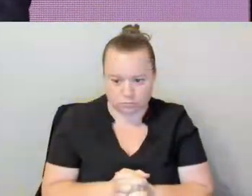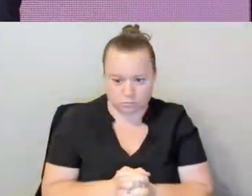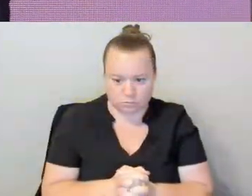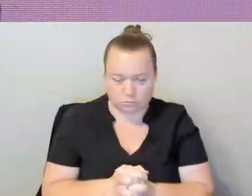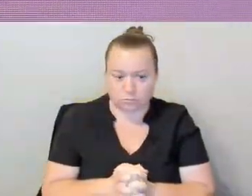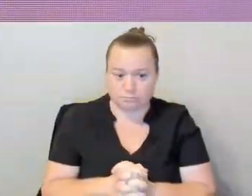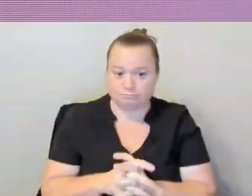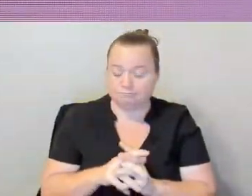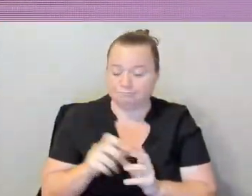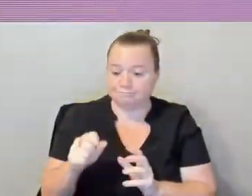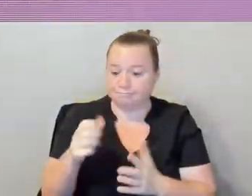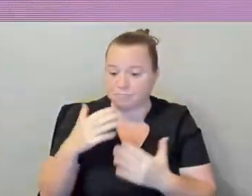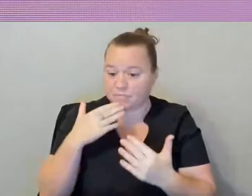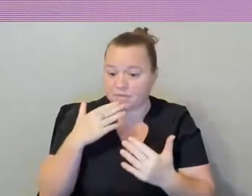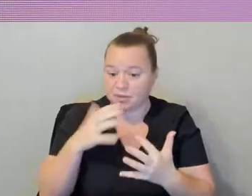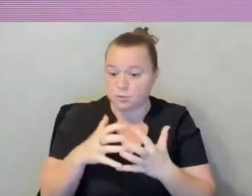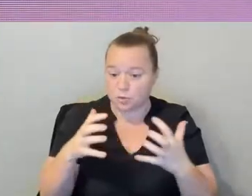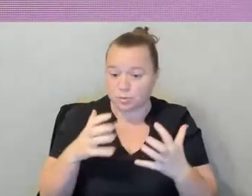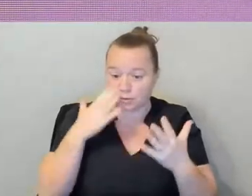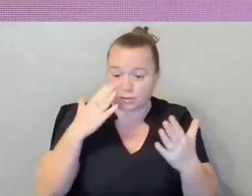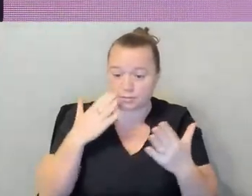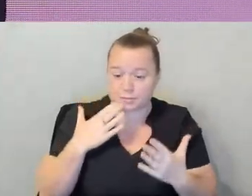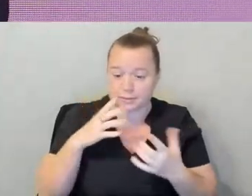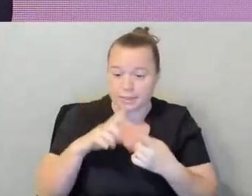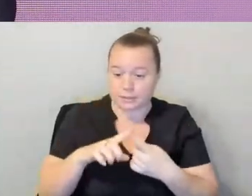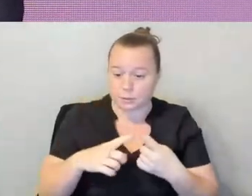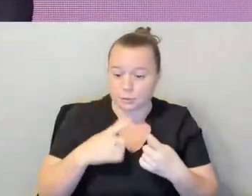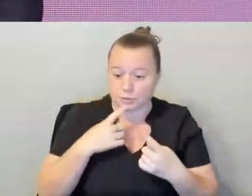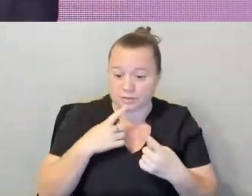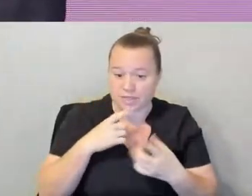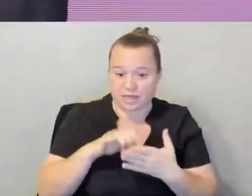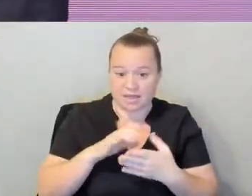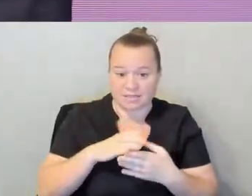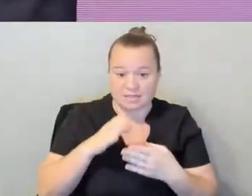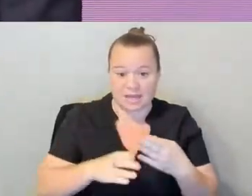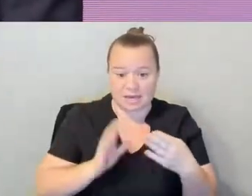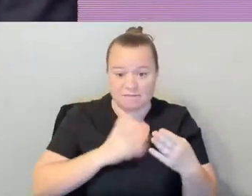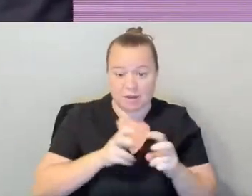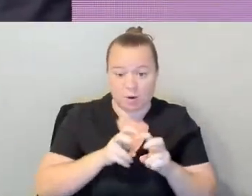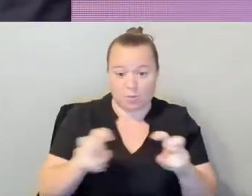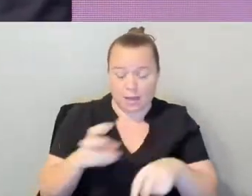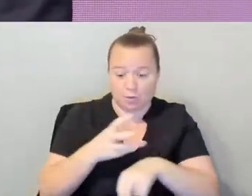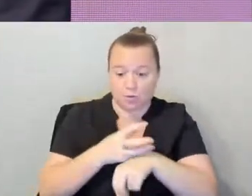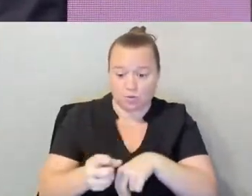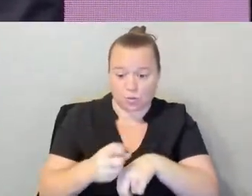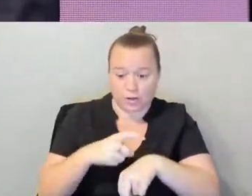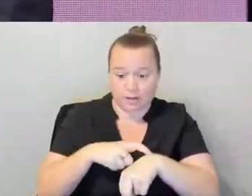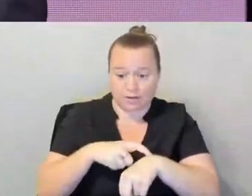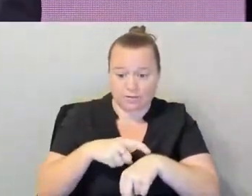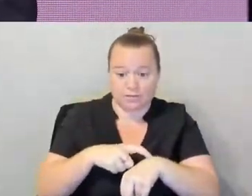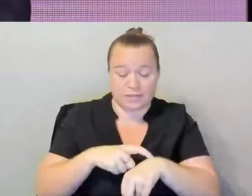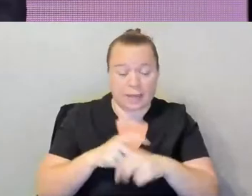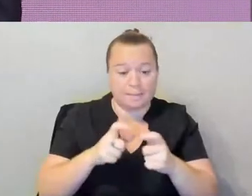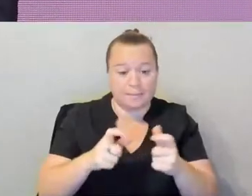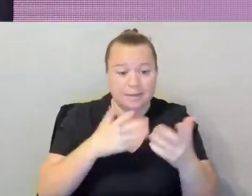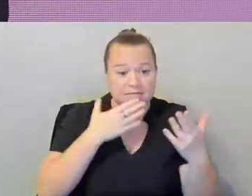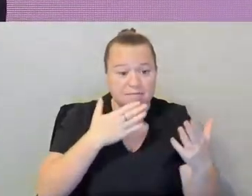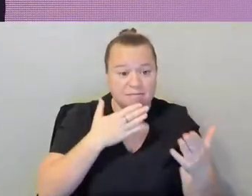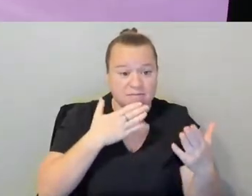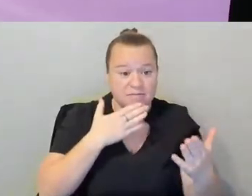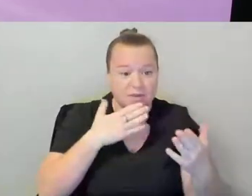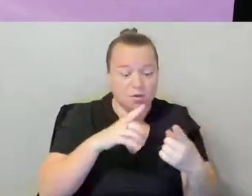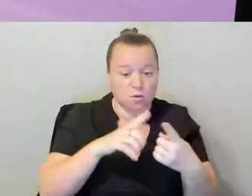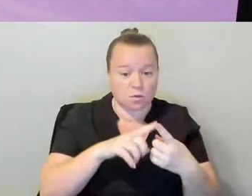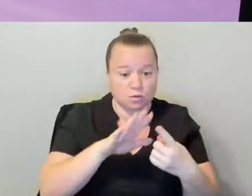much. I'm very sad to say that that's the end of our panel there. We are running out of time, so I'd like to say a big thank you to Dragos Pizlaro, a